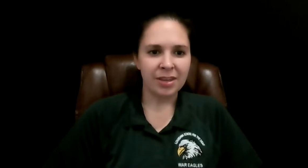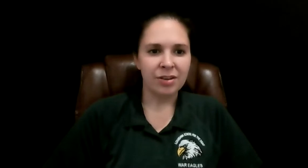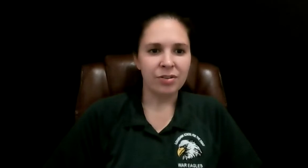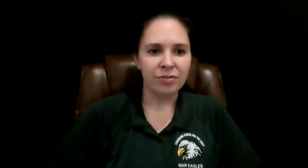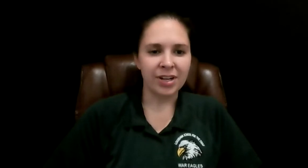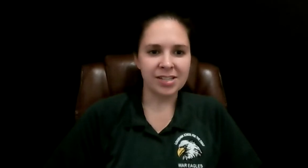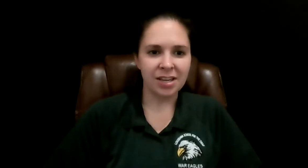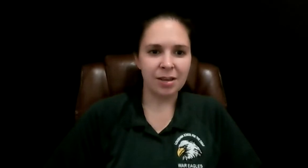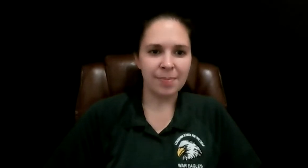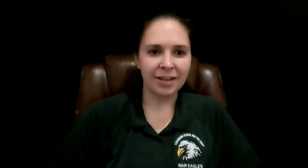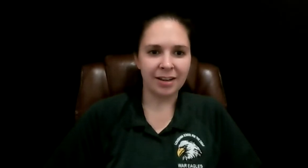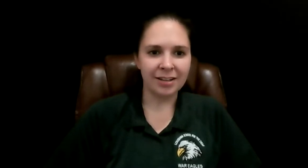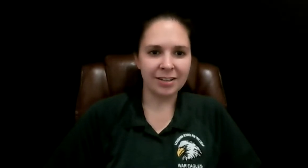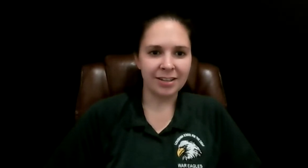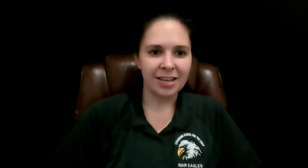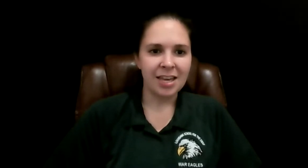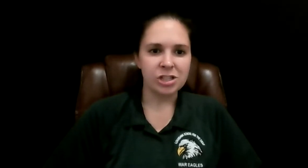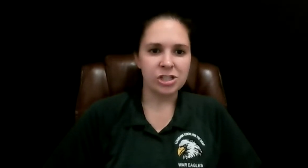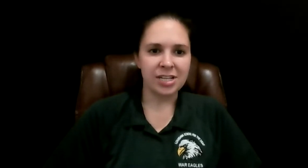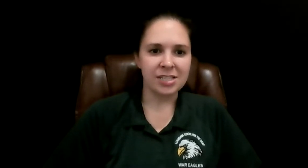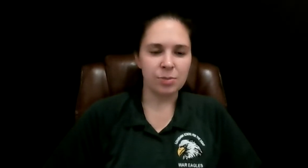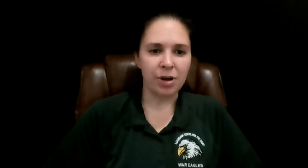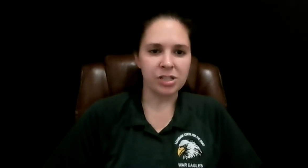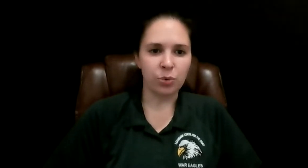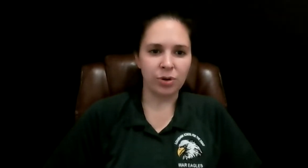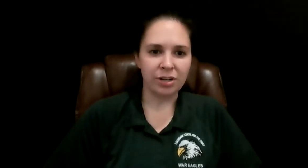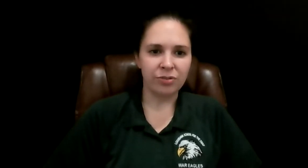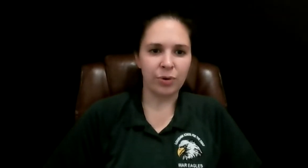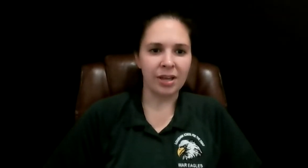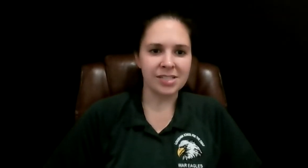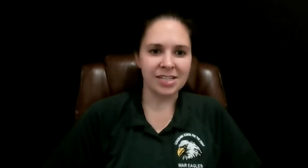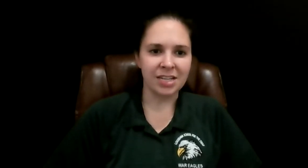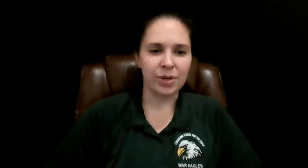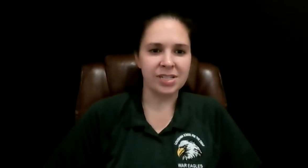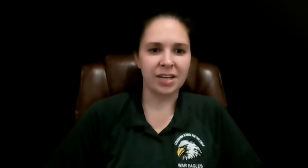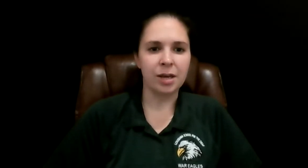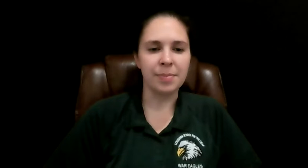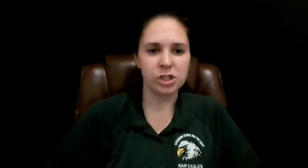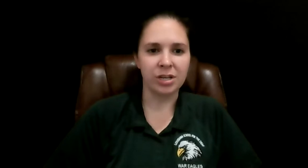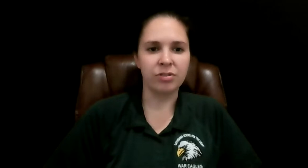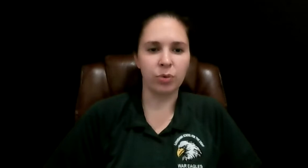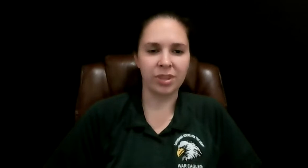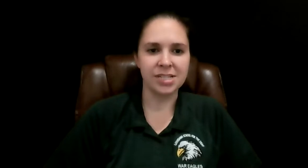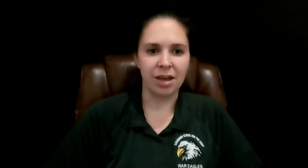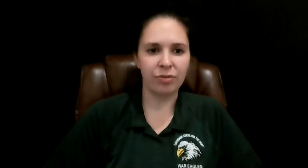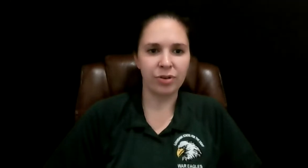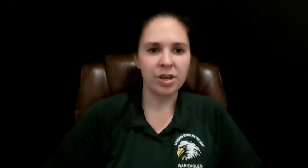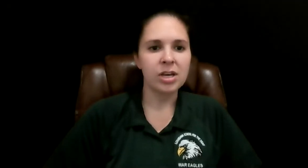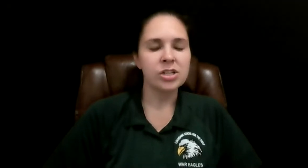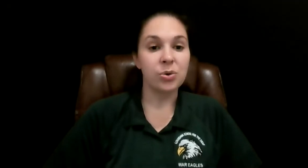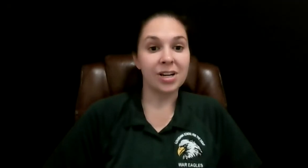presenter, Vanessa Magnon, and she is the project coordinator for LCD, Louisiana Commission for the